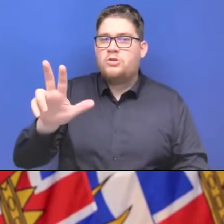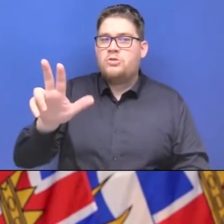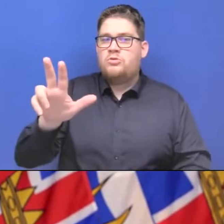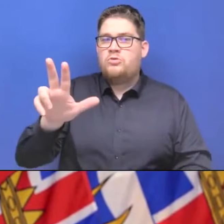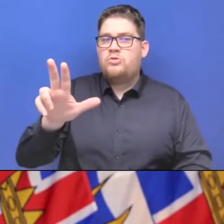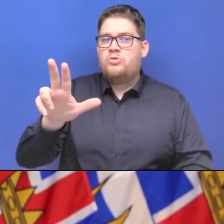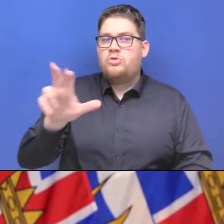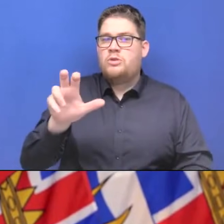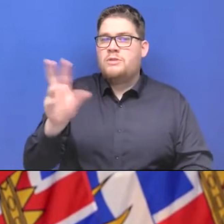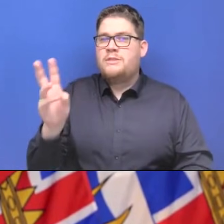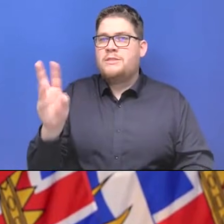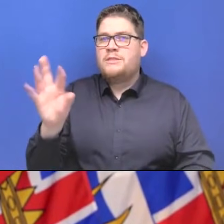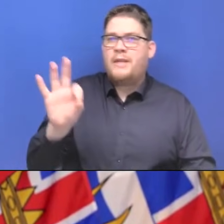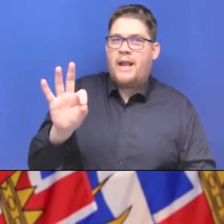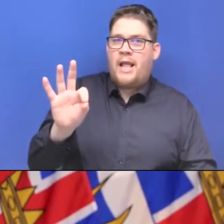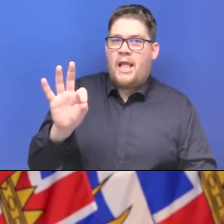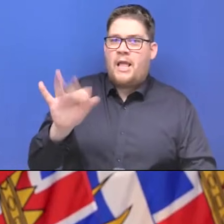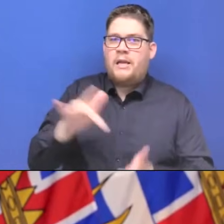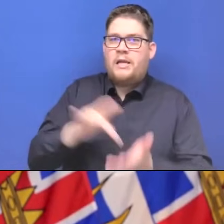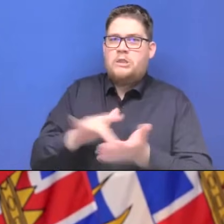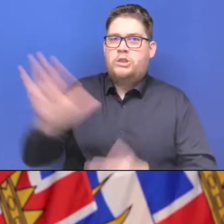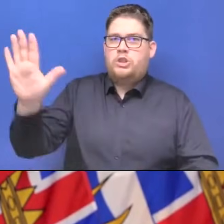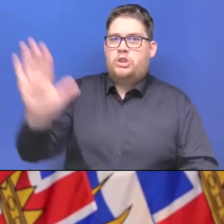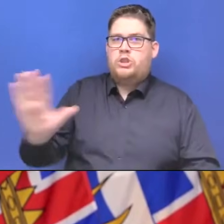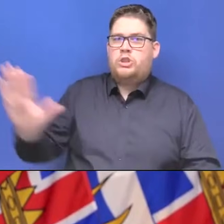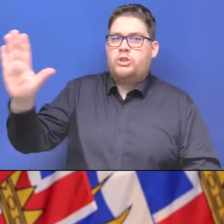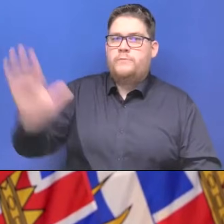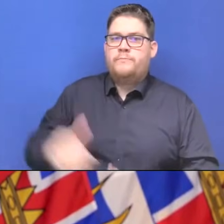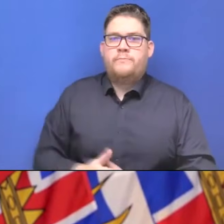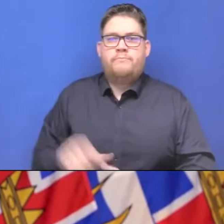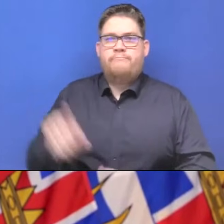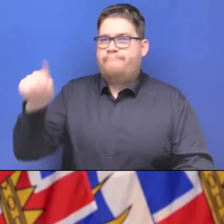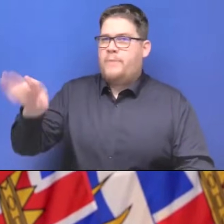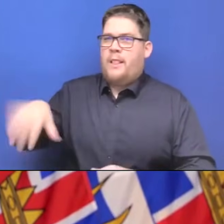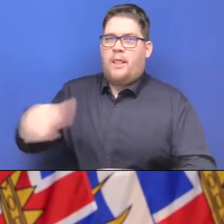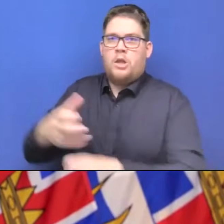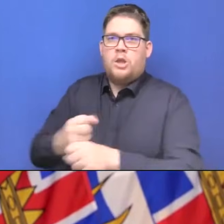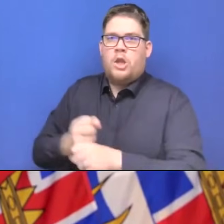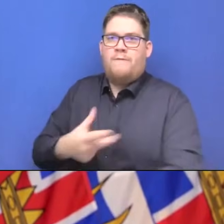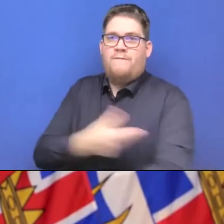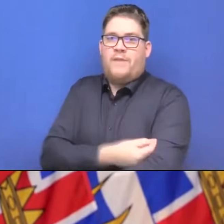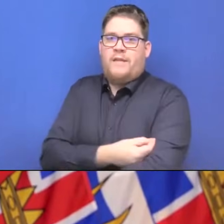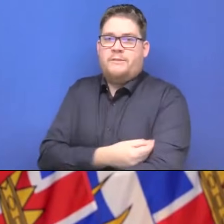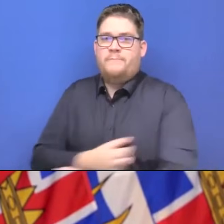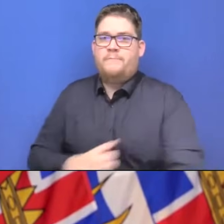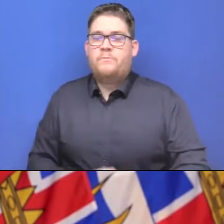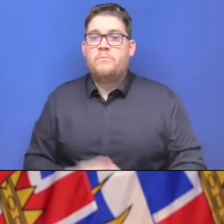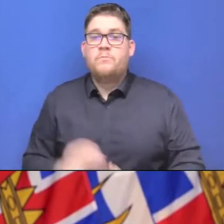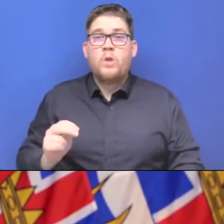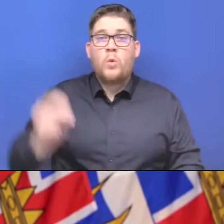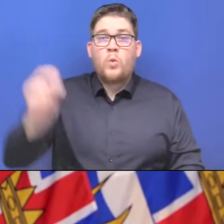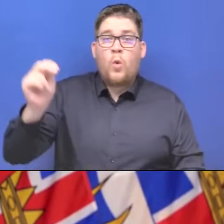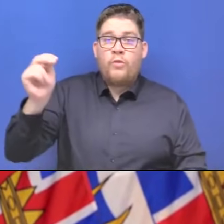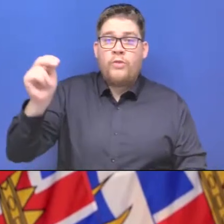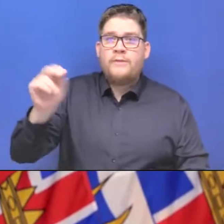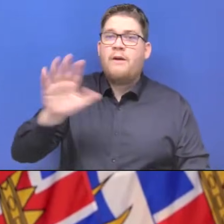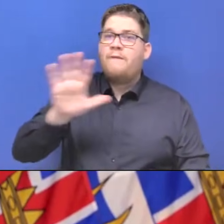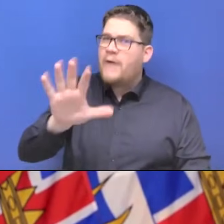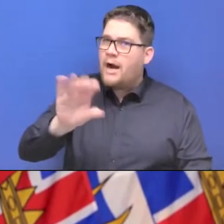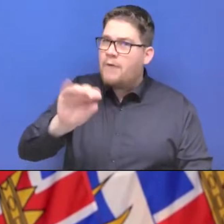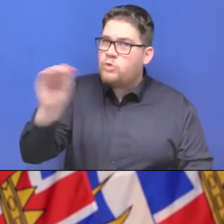vaccinated. That number is 5% in Northern Health, 376, 2% in Fraser